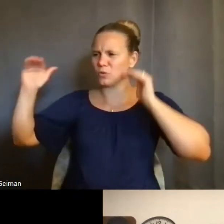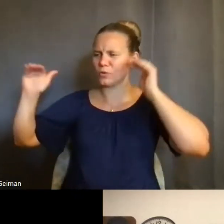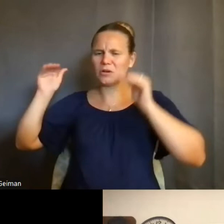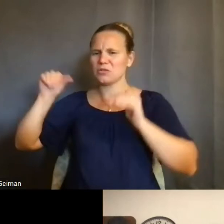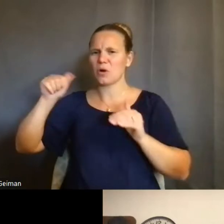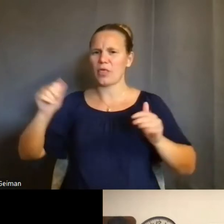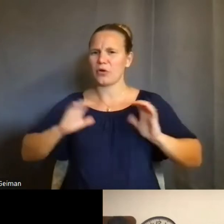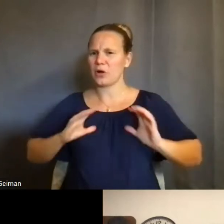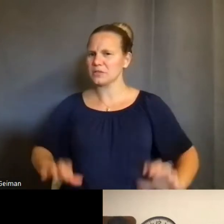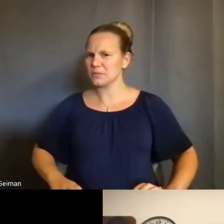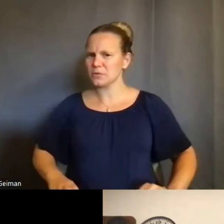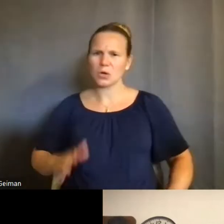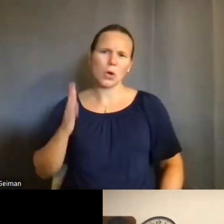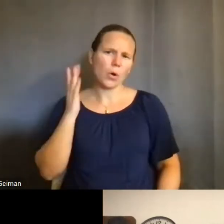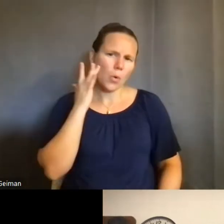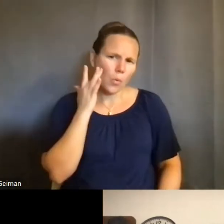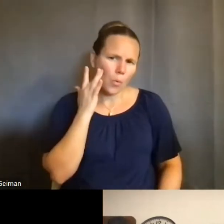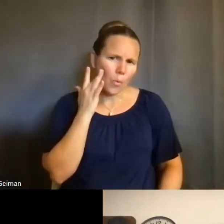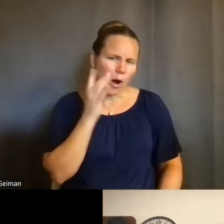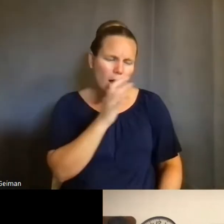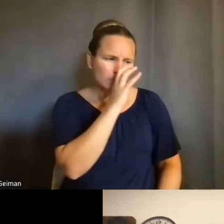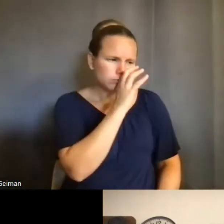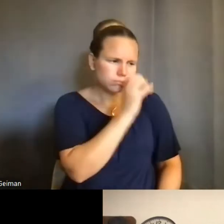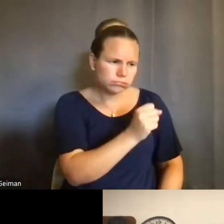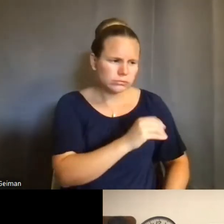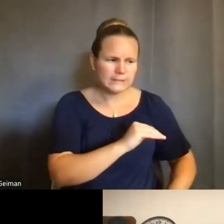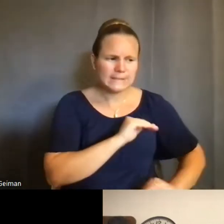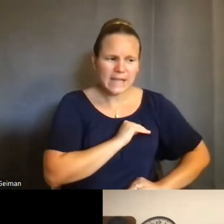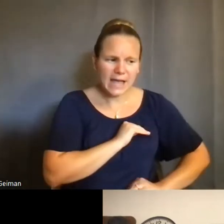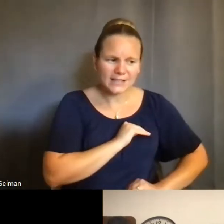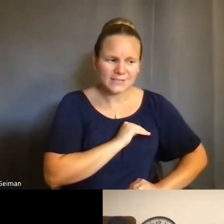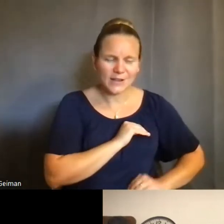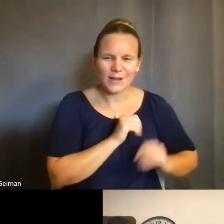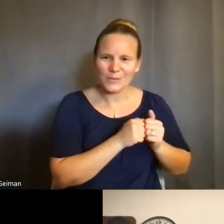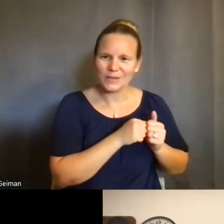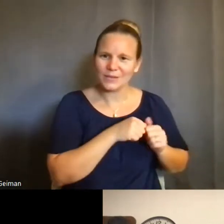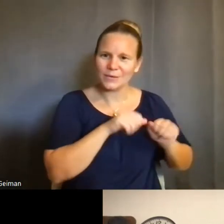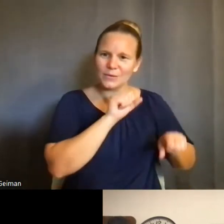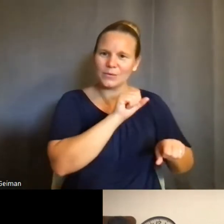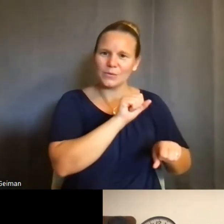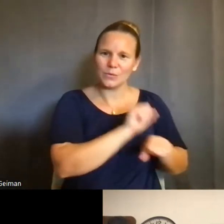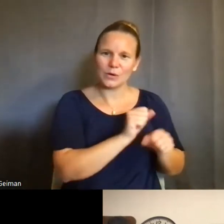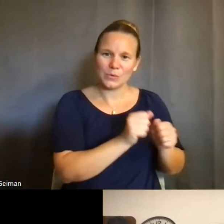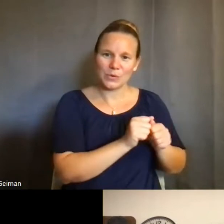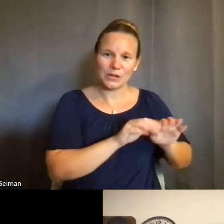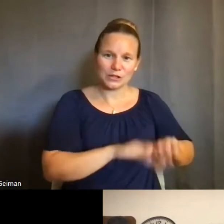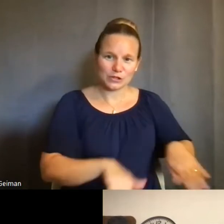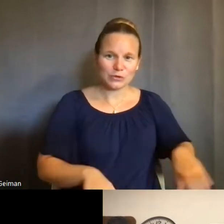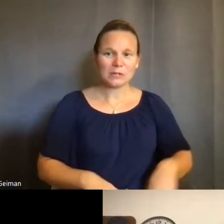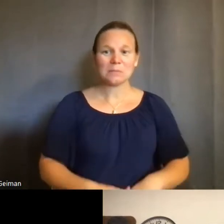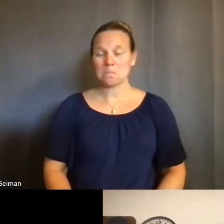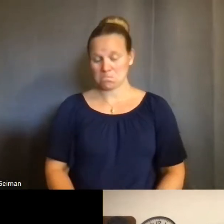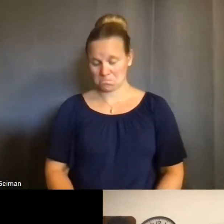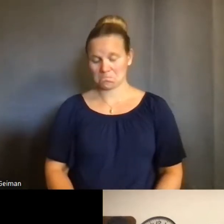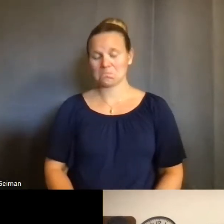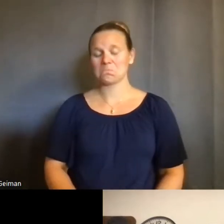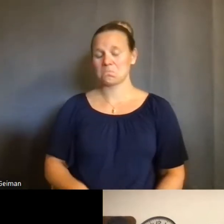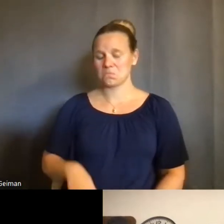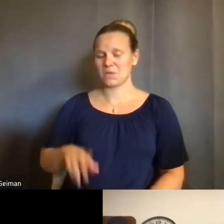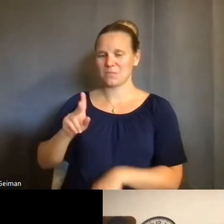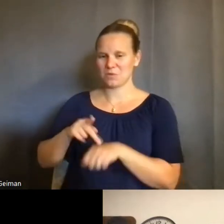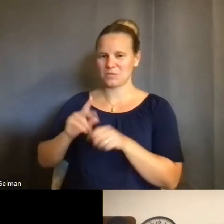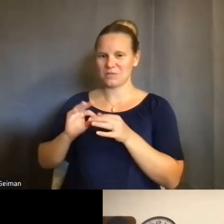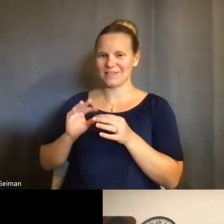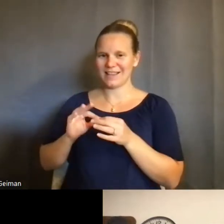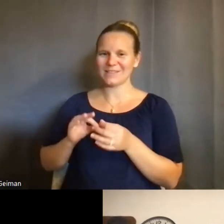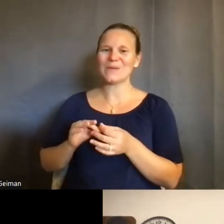essentially. Why do you draw satisfaction from working with children? Sure. Mr. Rubin, you get that sense